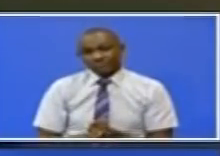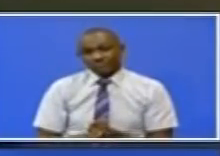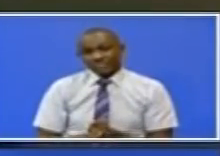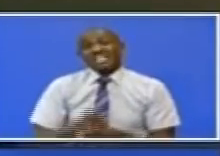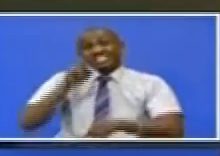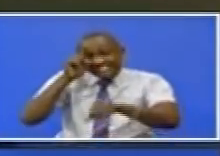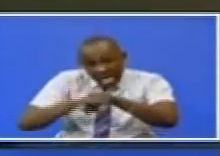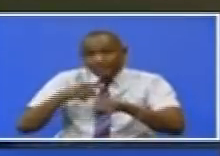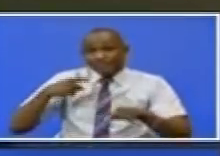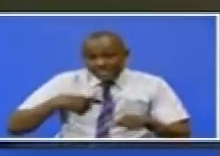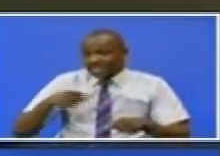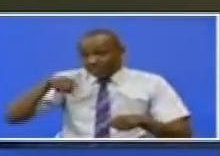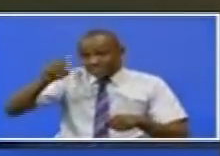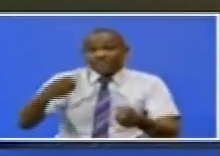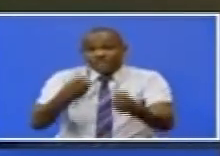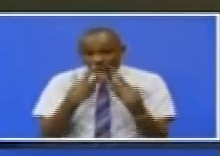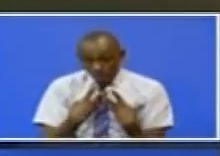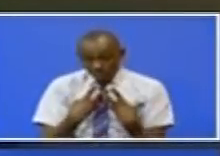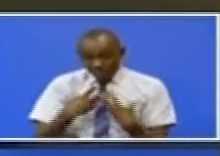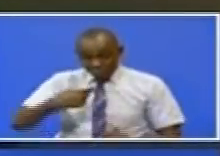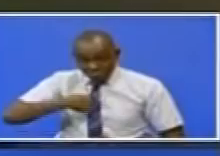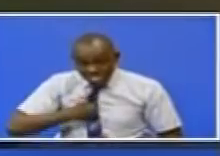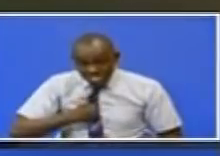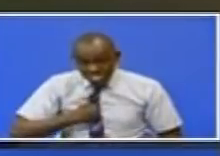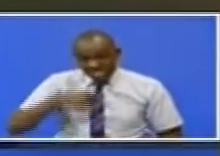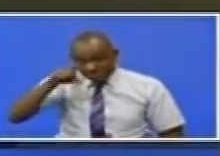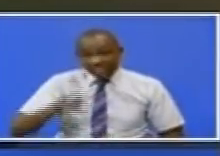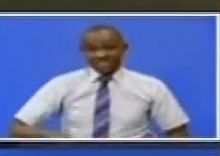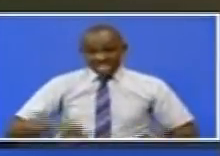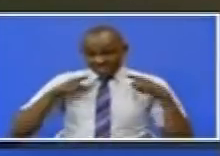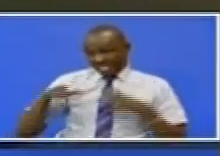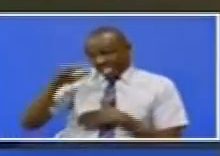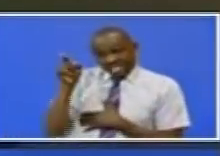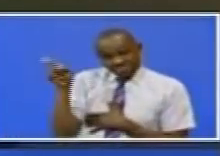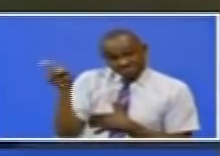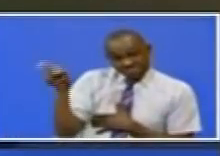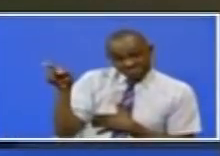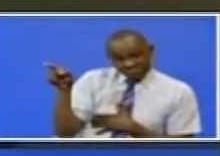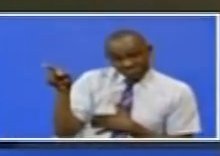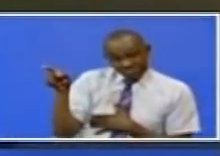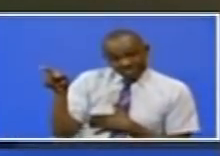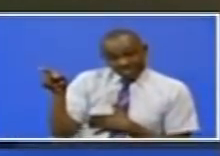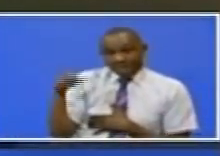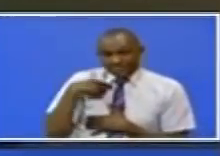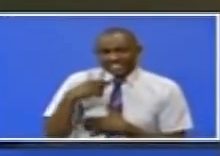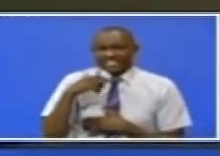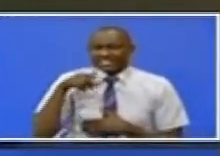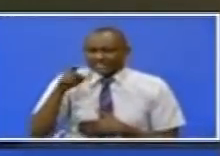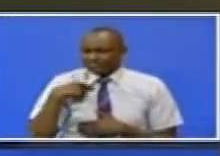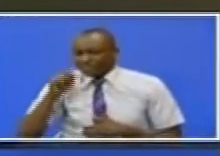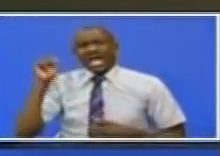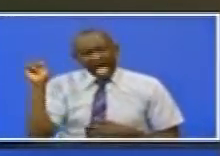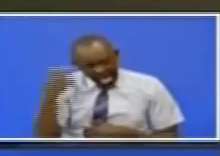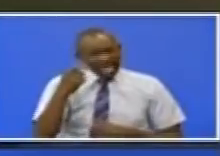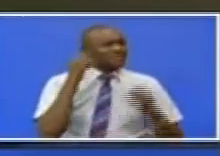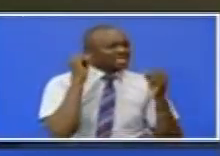When I was informed that he lives in Chepkorio, I recall that I've done harambees in